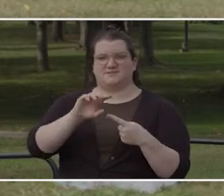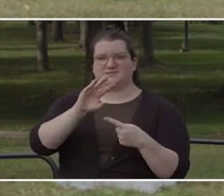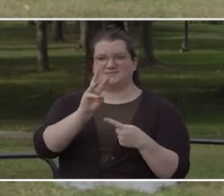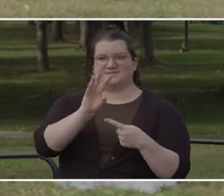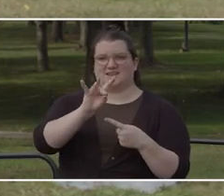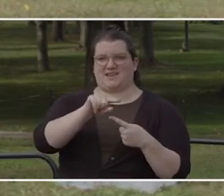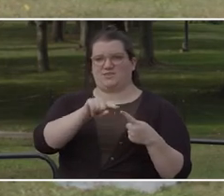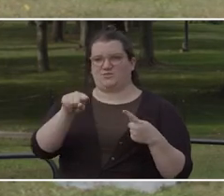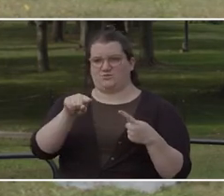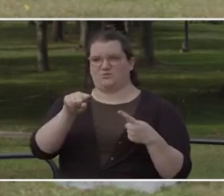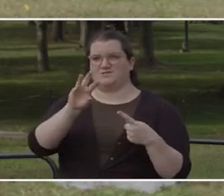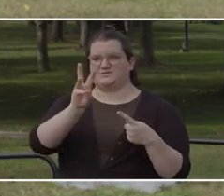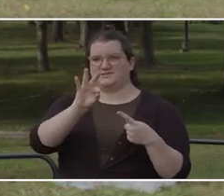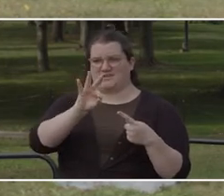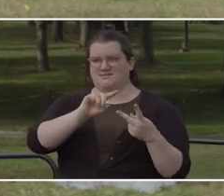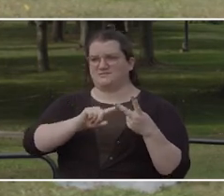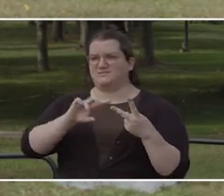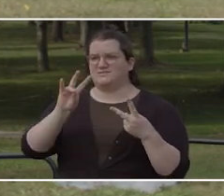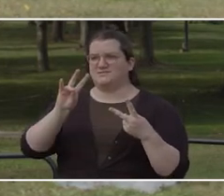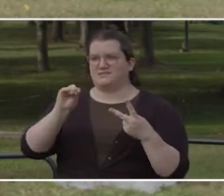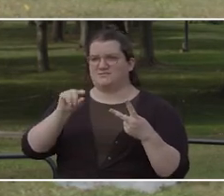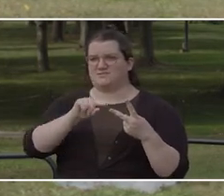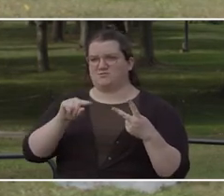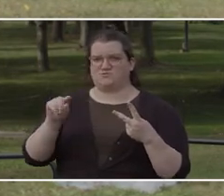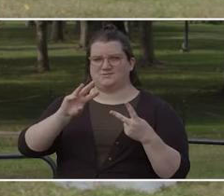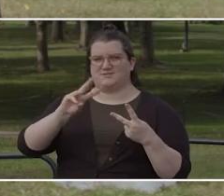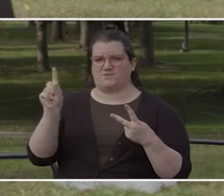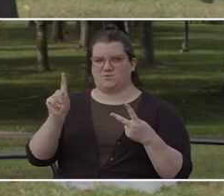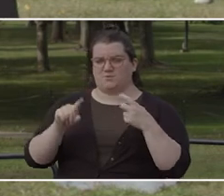68 through 69, and then 70 through 71.